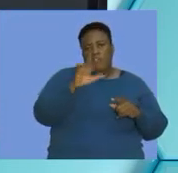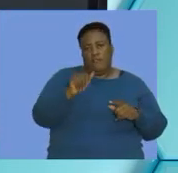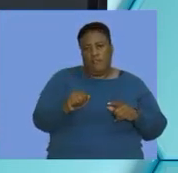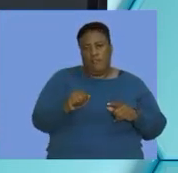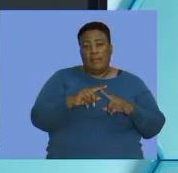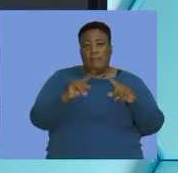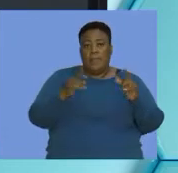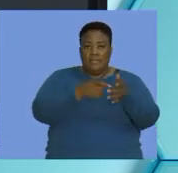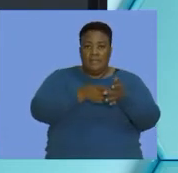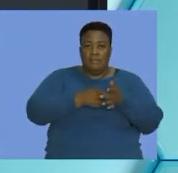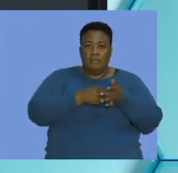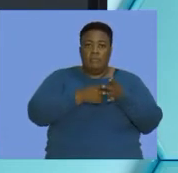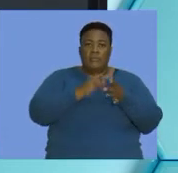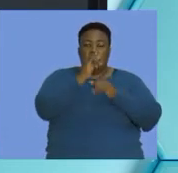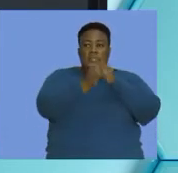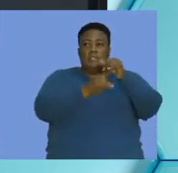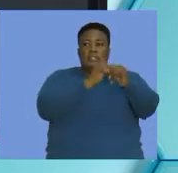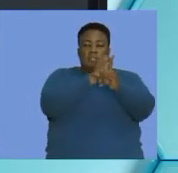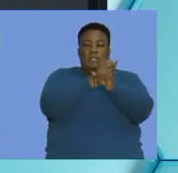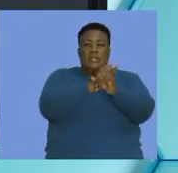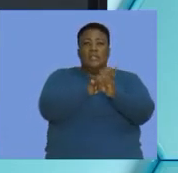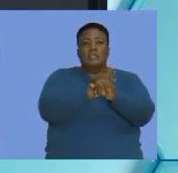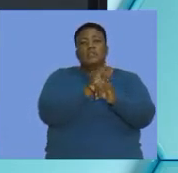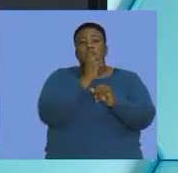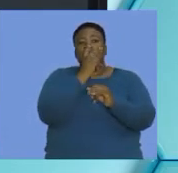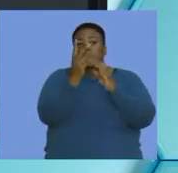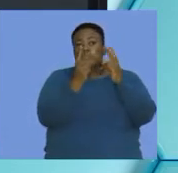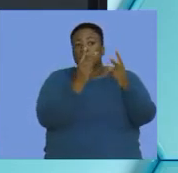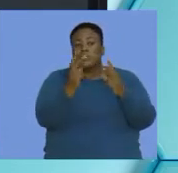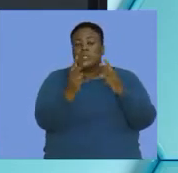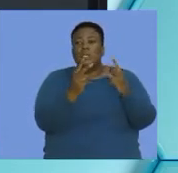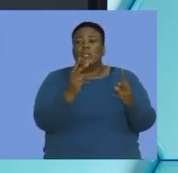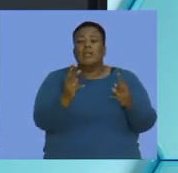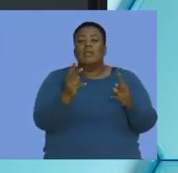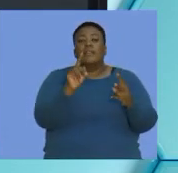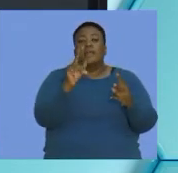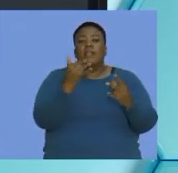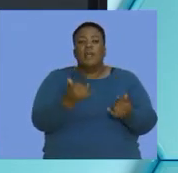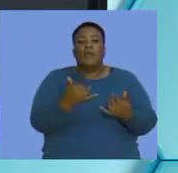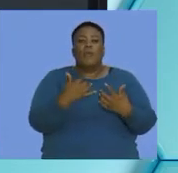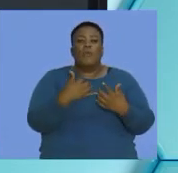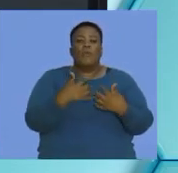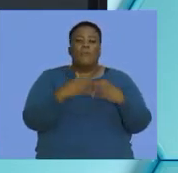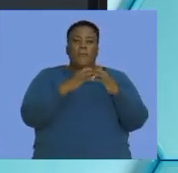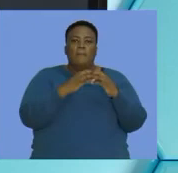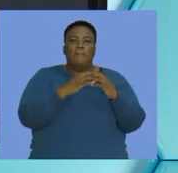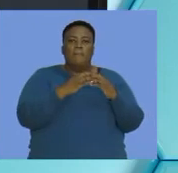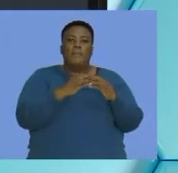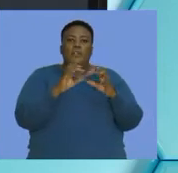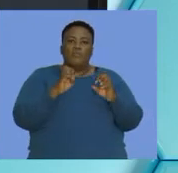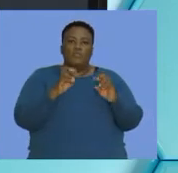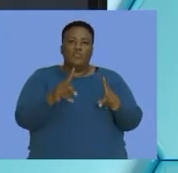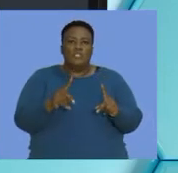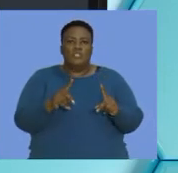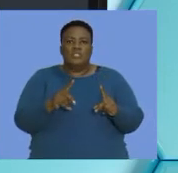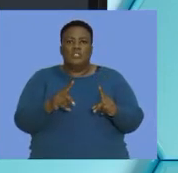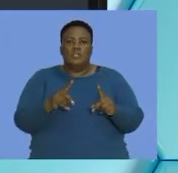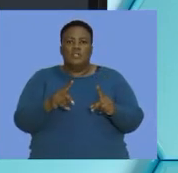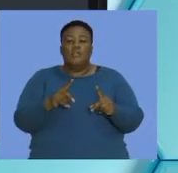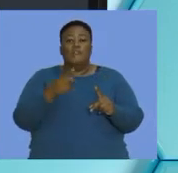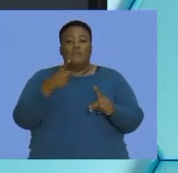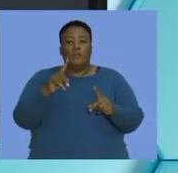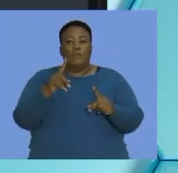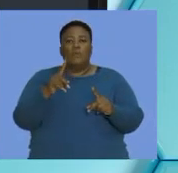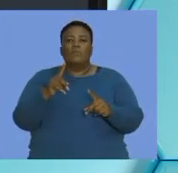industry. However, there's a demand internationally for it, and we see that this creates an opportunity for it